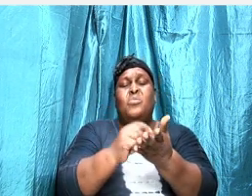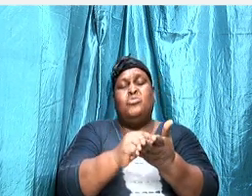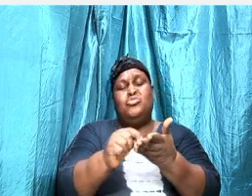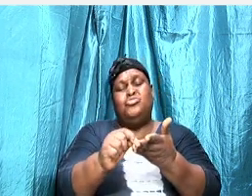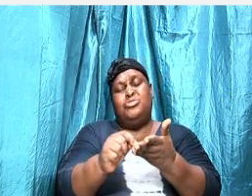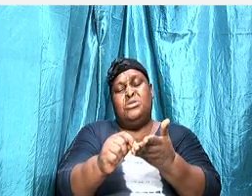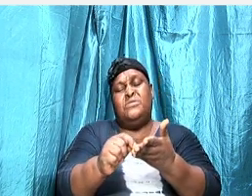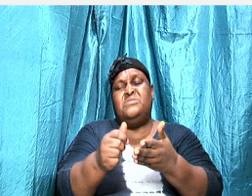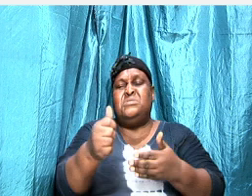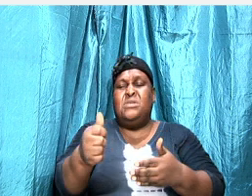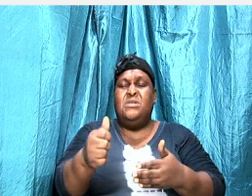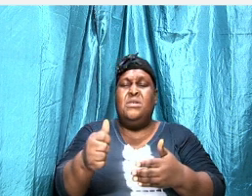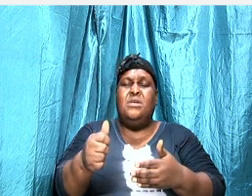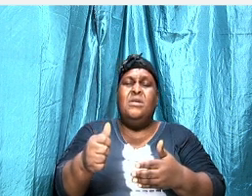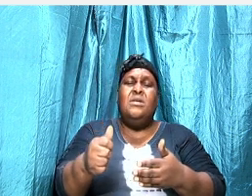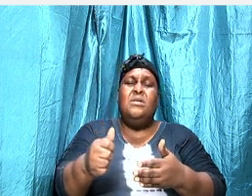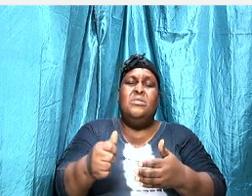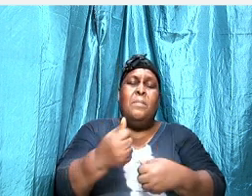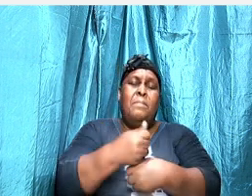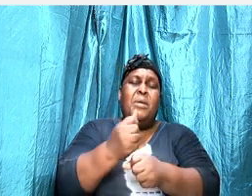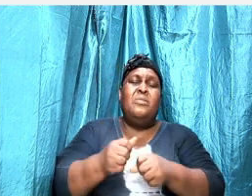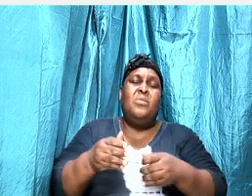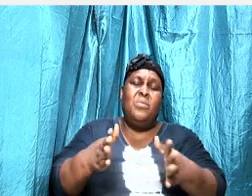Paul's arrival to Rome.